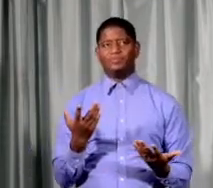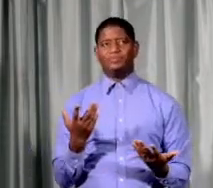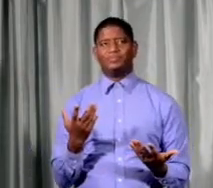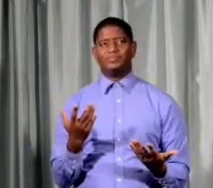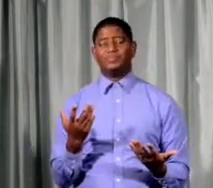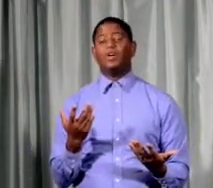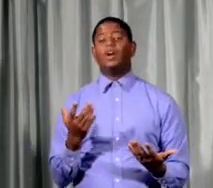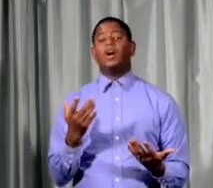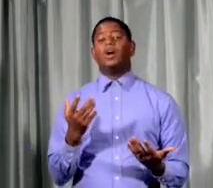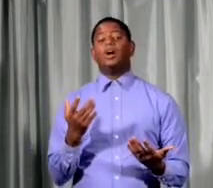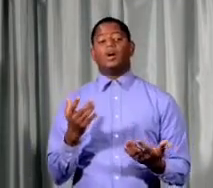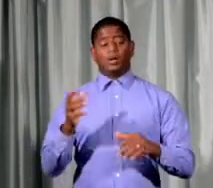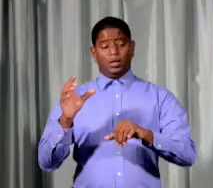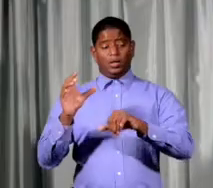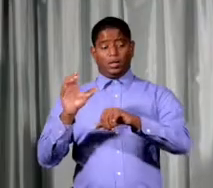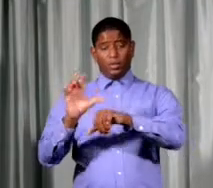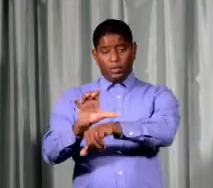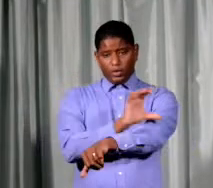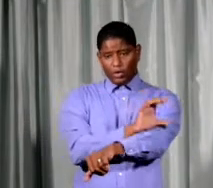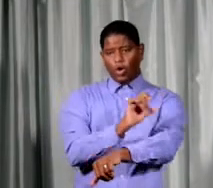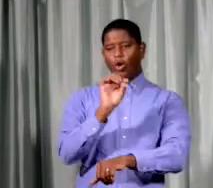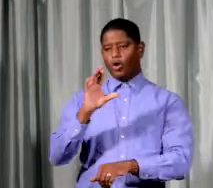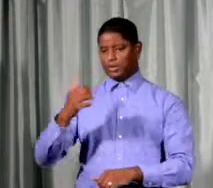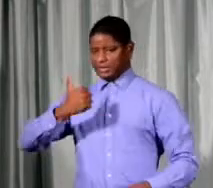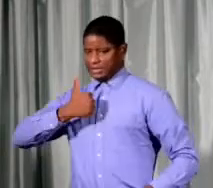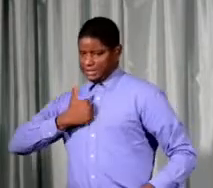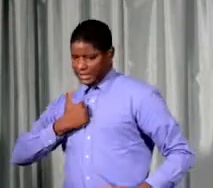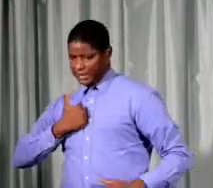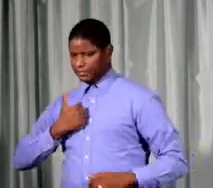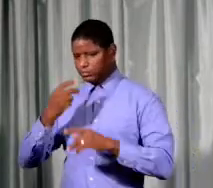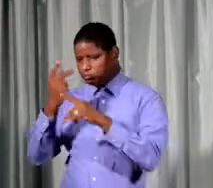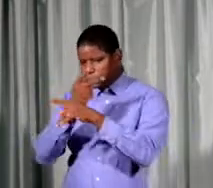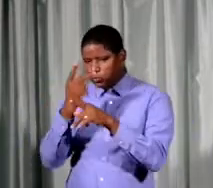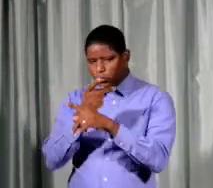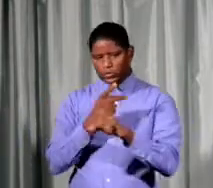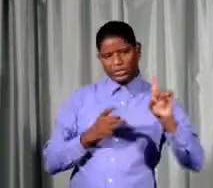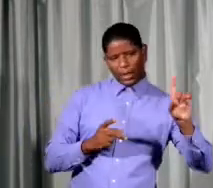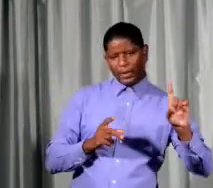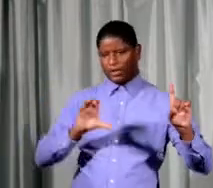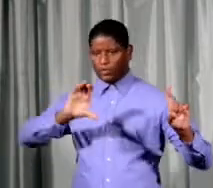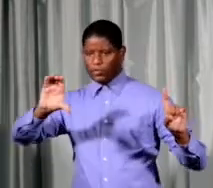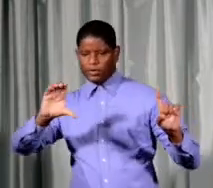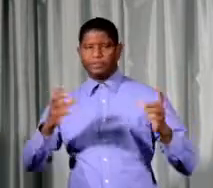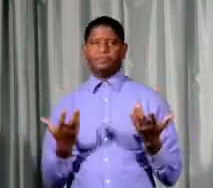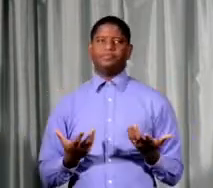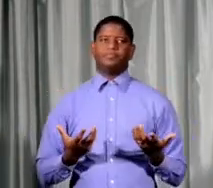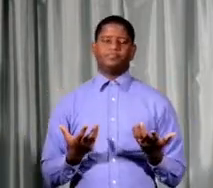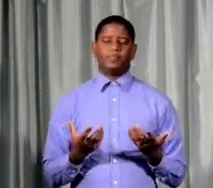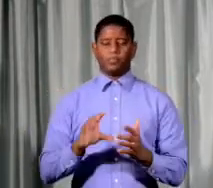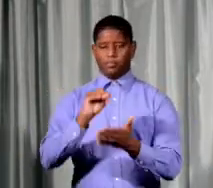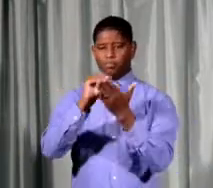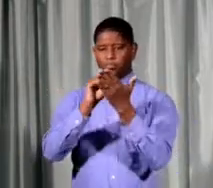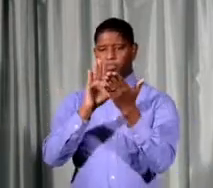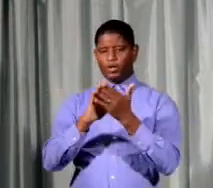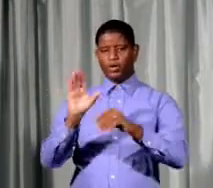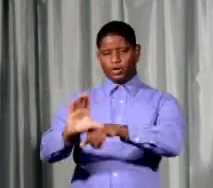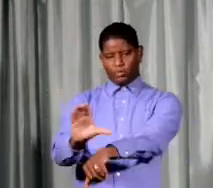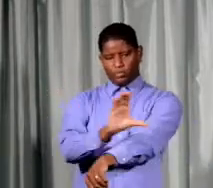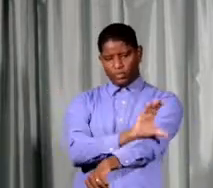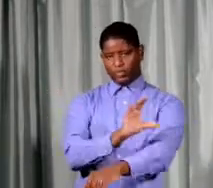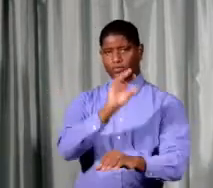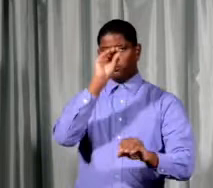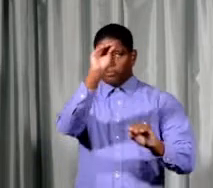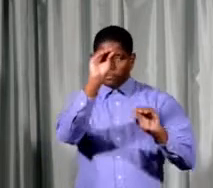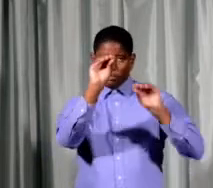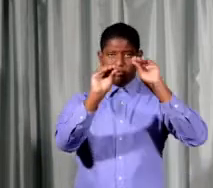profession. So, transactions are analyzed, either you or the computer system does the debit and credit. That is the